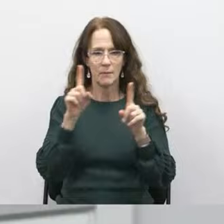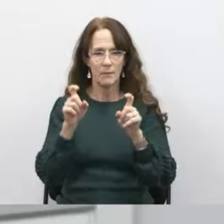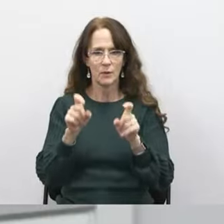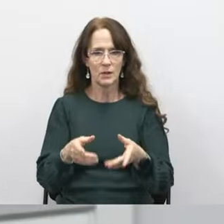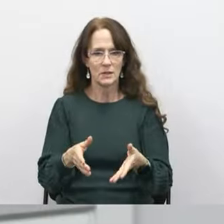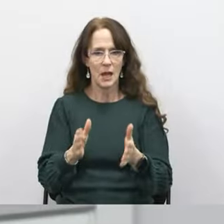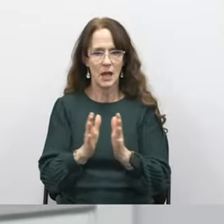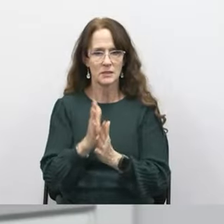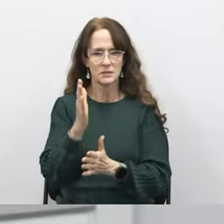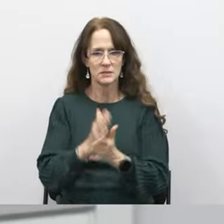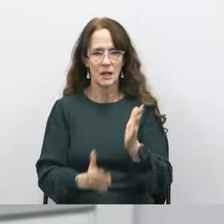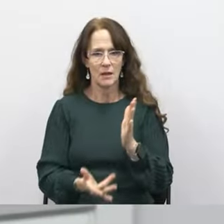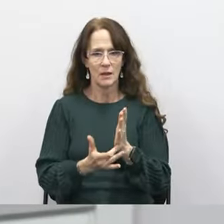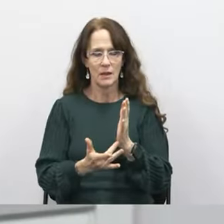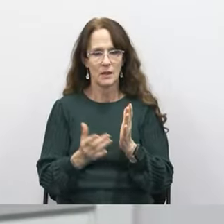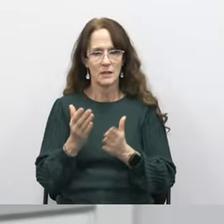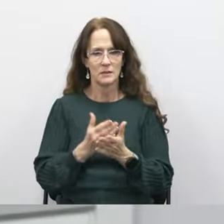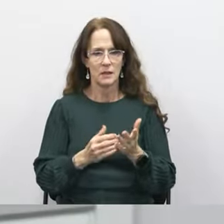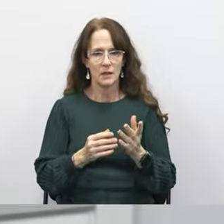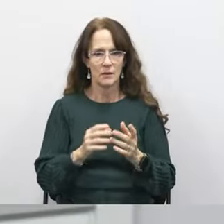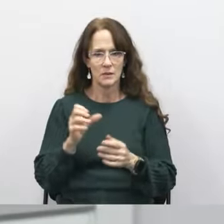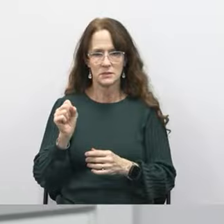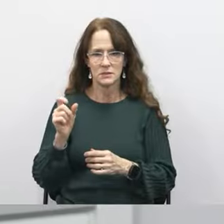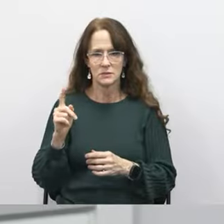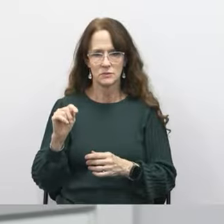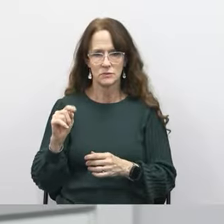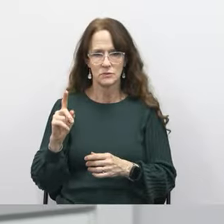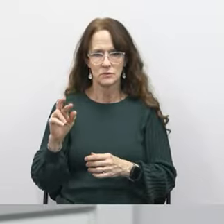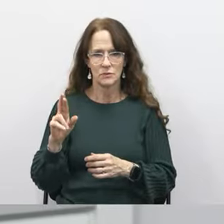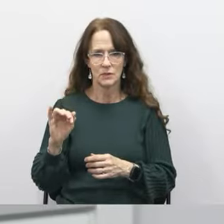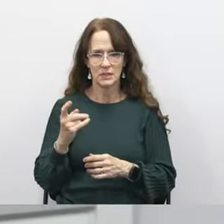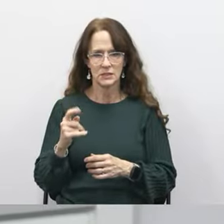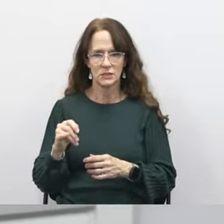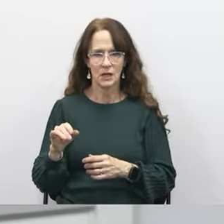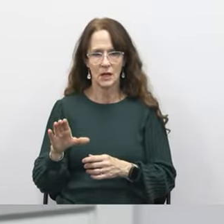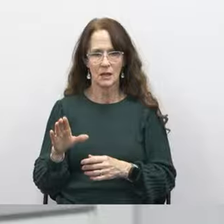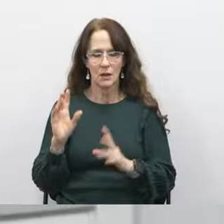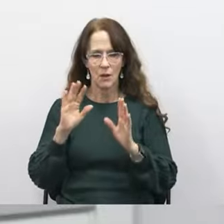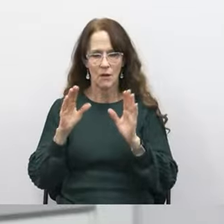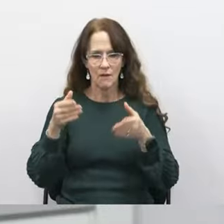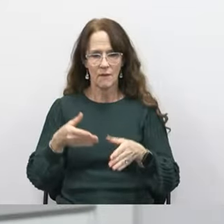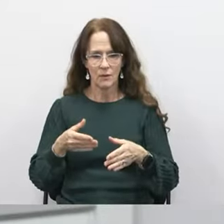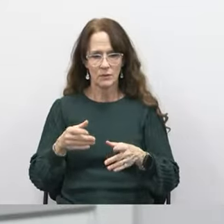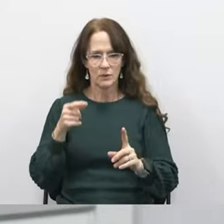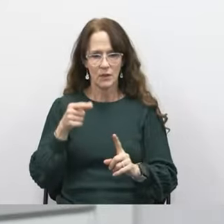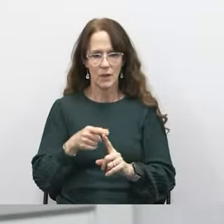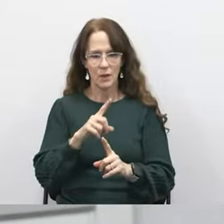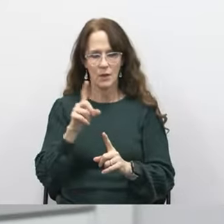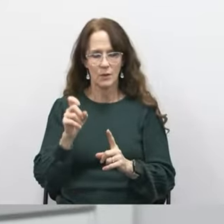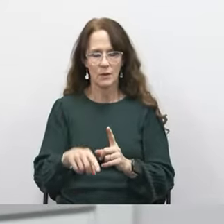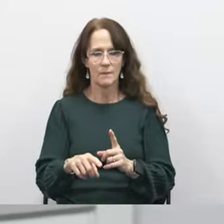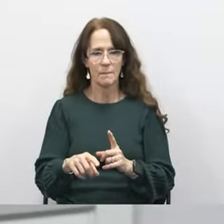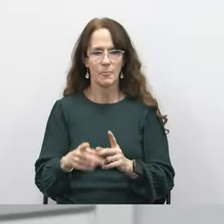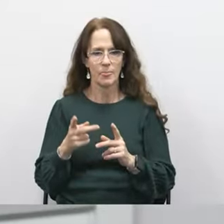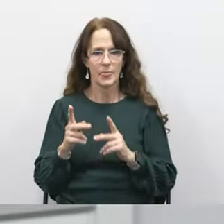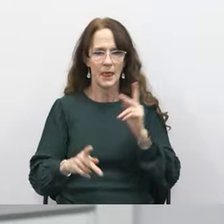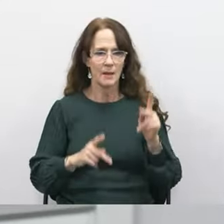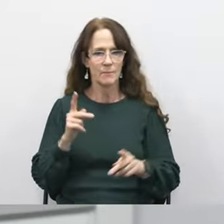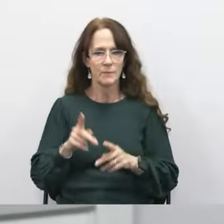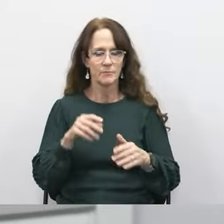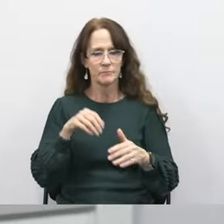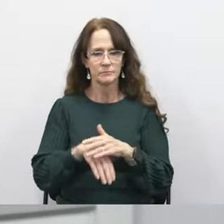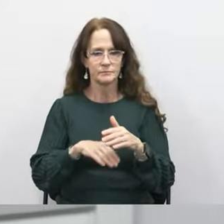were technical, a couple were strategic, and we'll focus on answering the strategic questions. The public also has